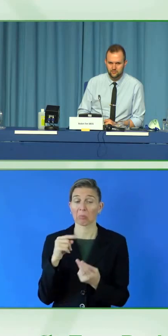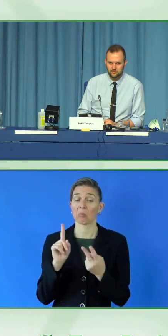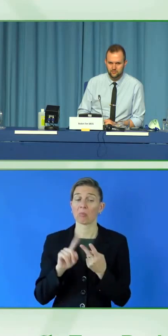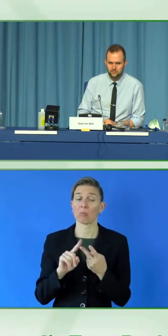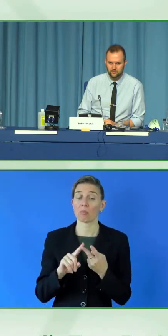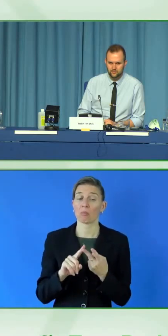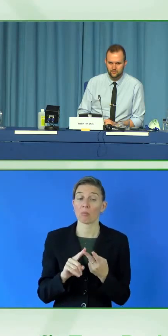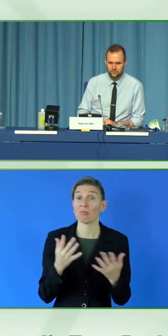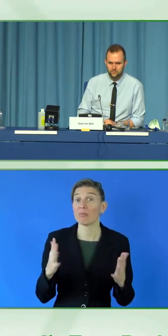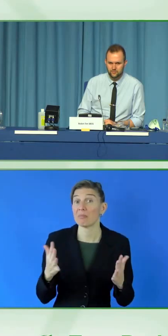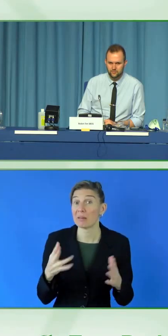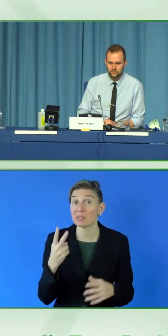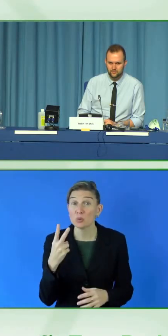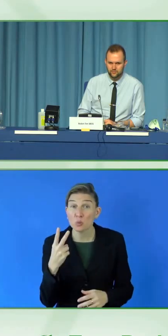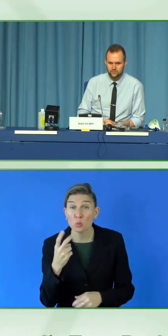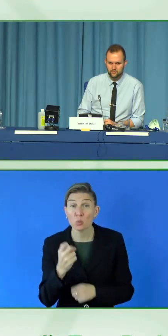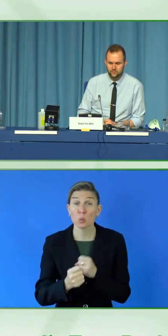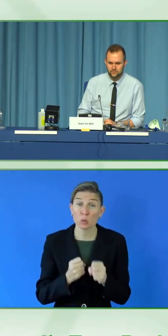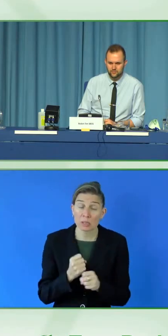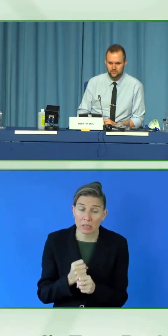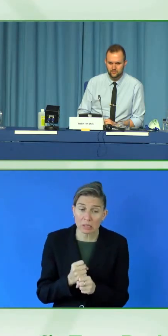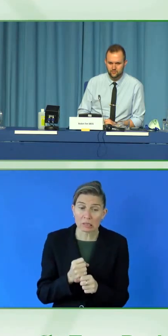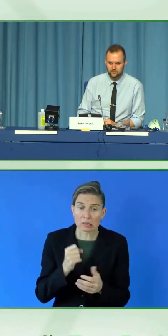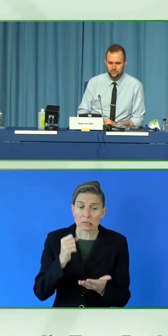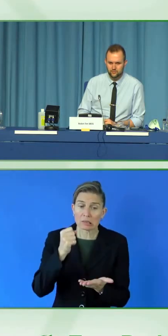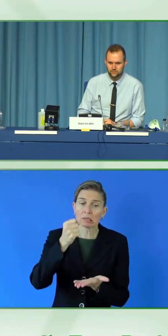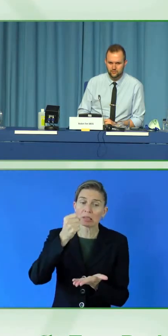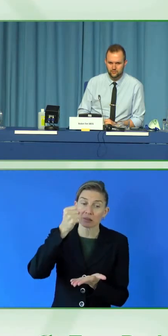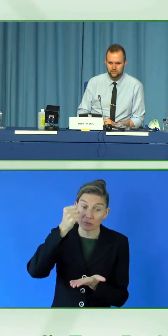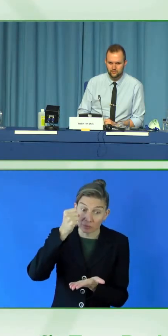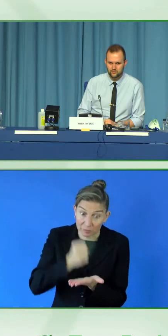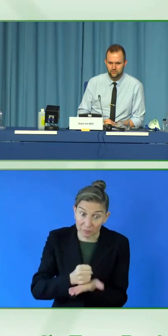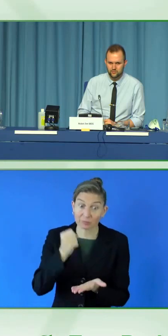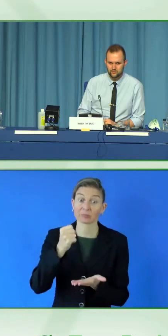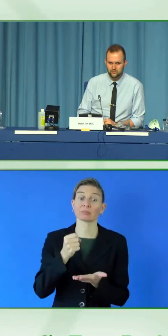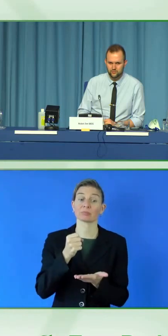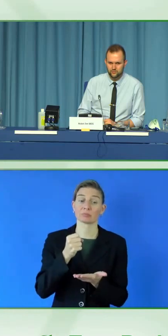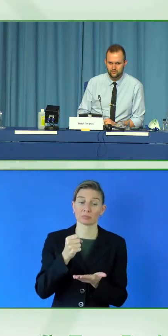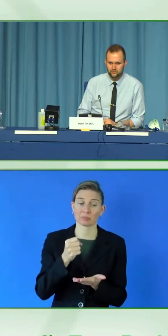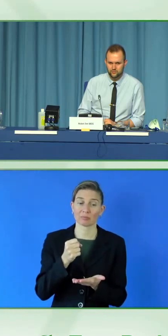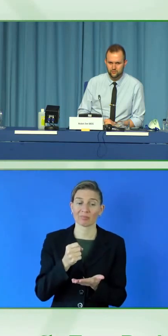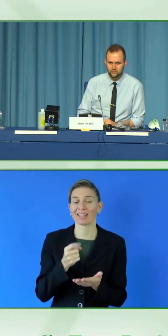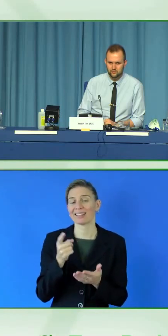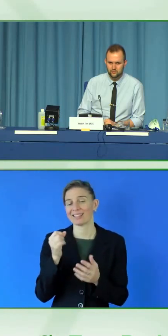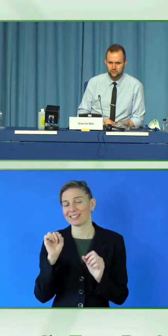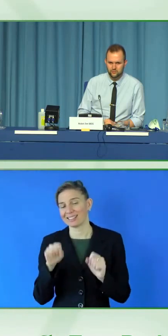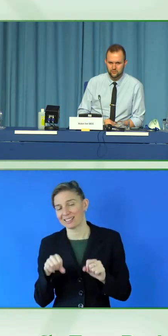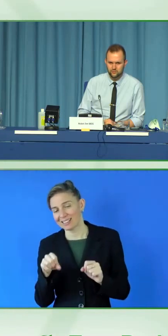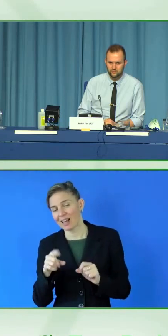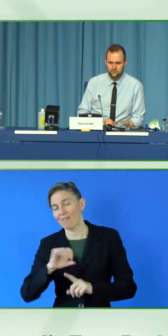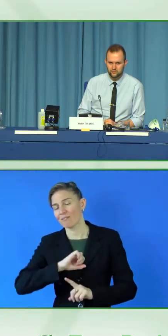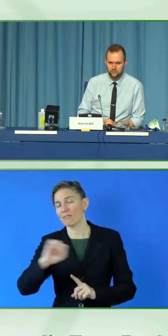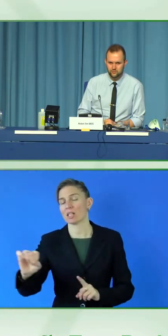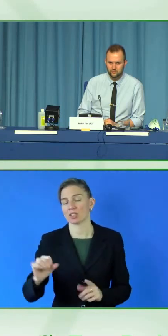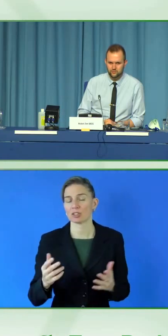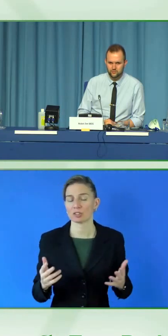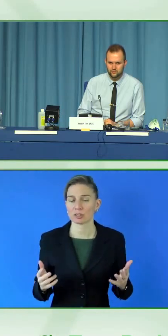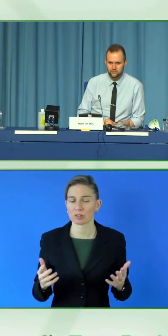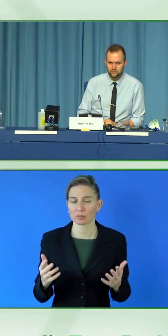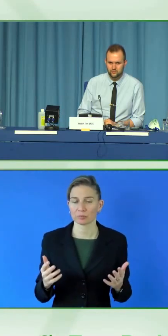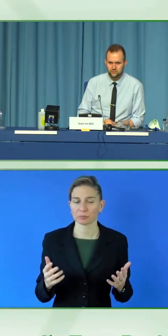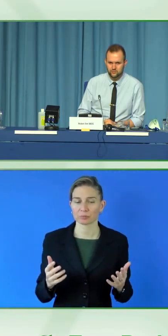we can get it approved financially, so it works better, it works faster, and we have